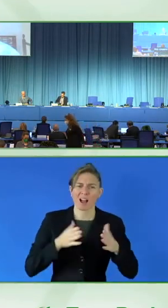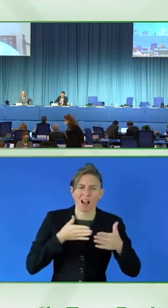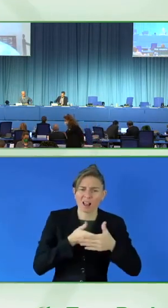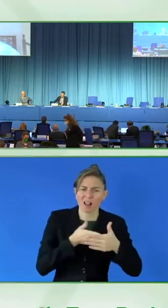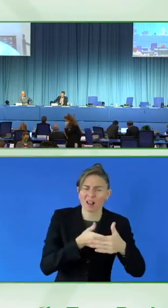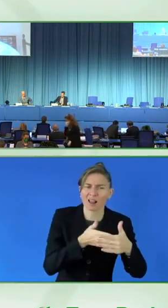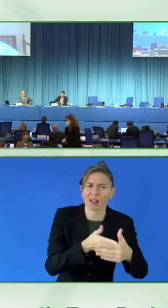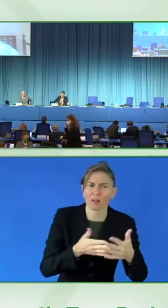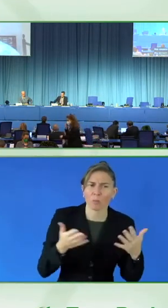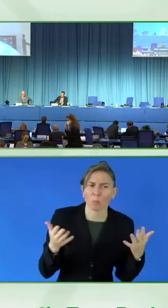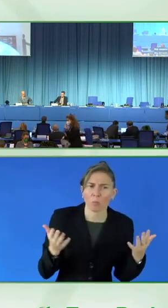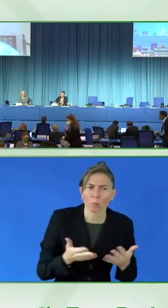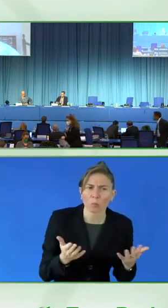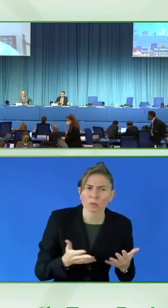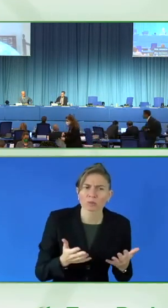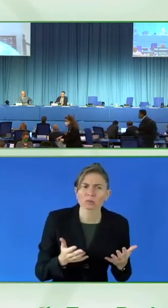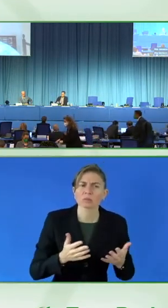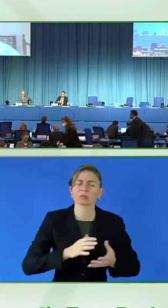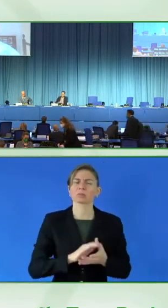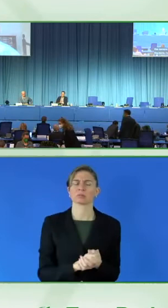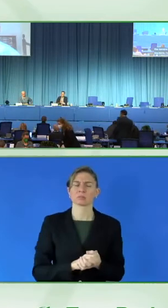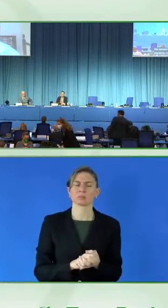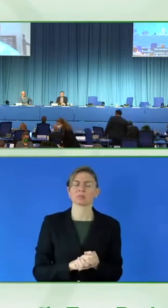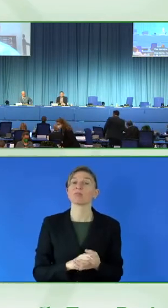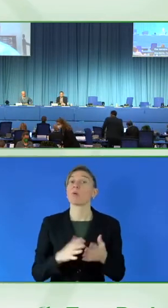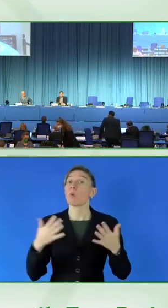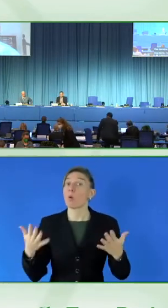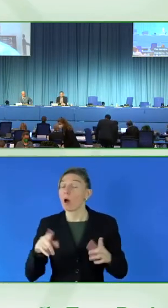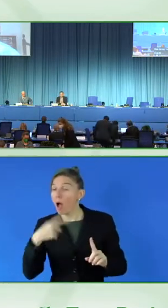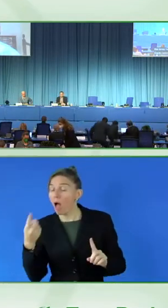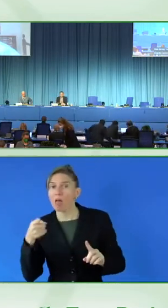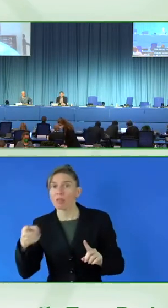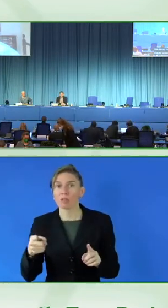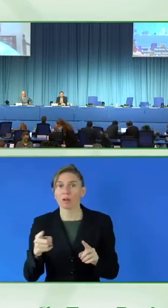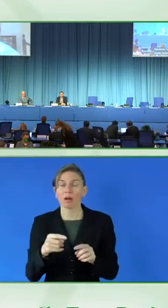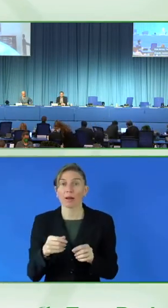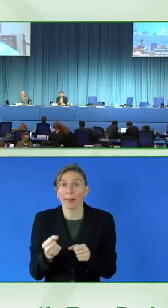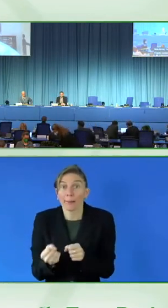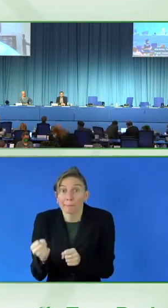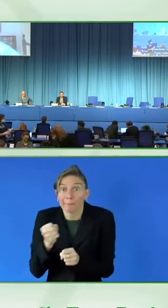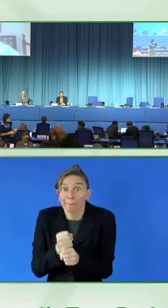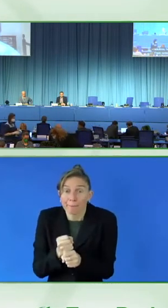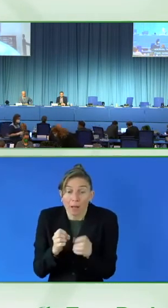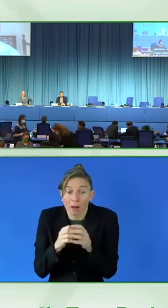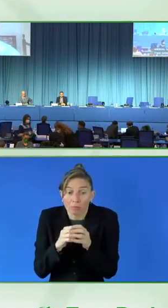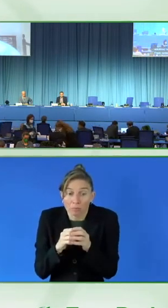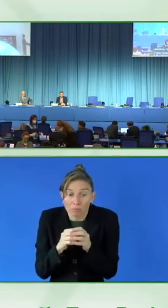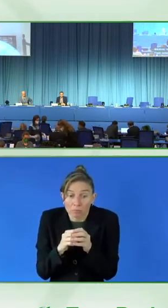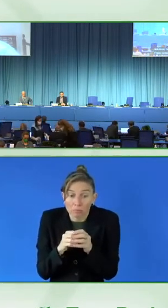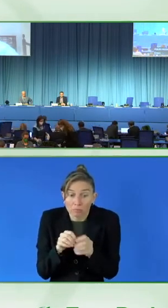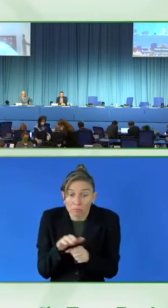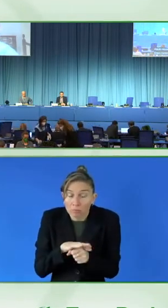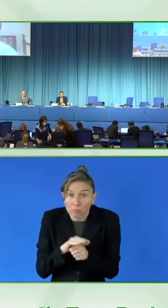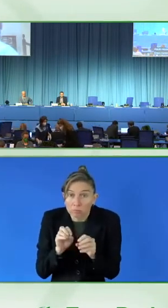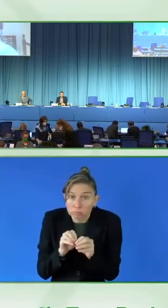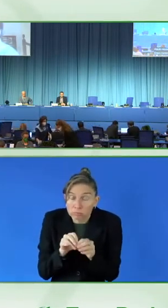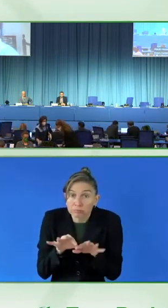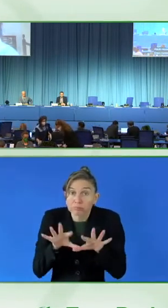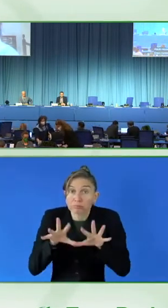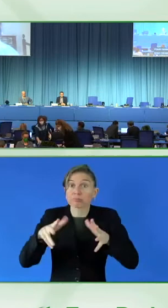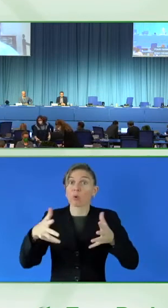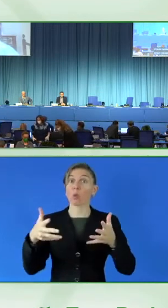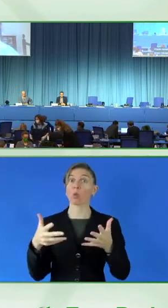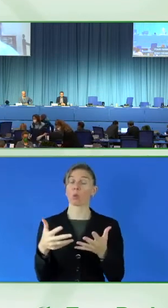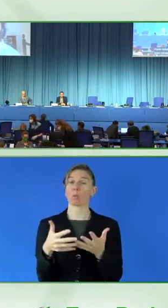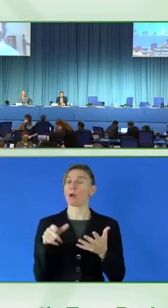valuations and have gone global, which can inspire others? What's the kind of ecosphere which is there and which needs to be there? In